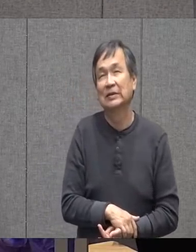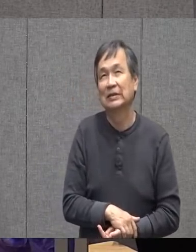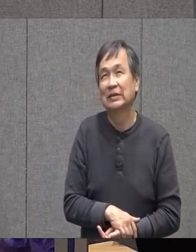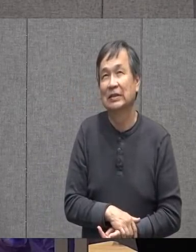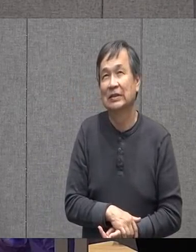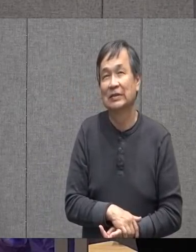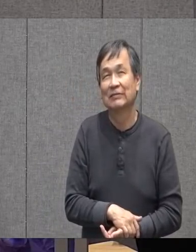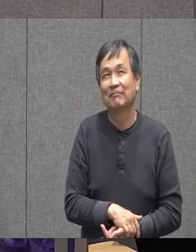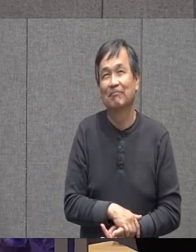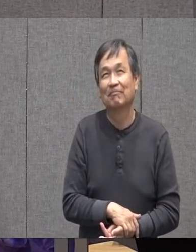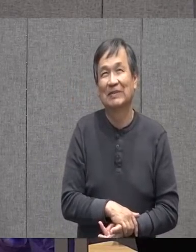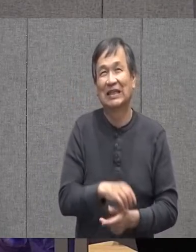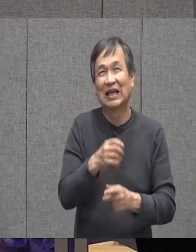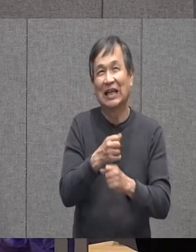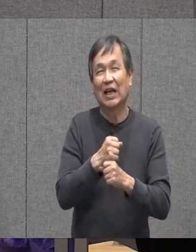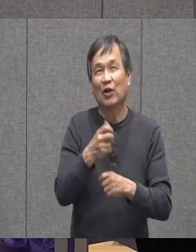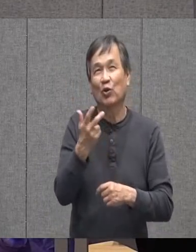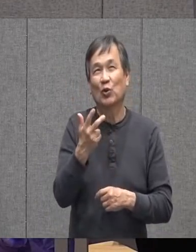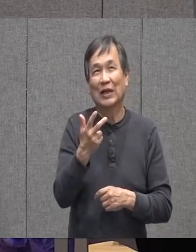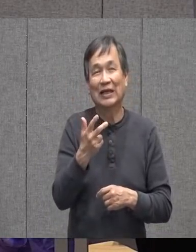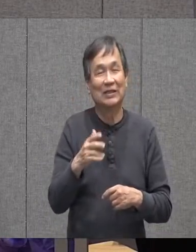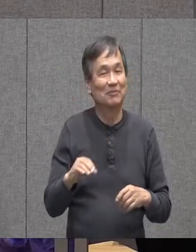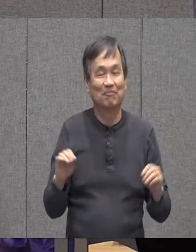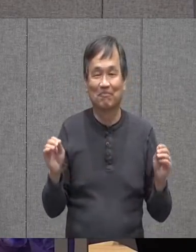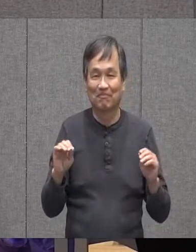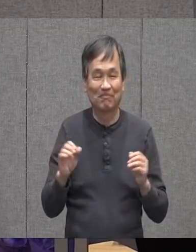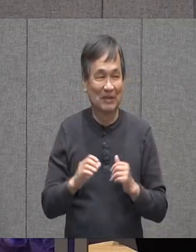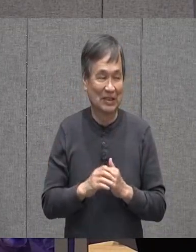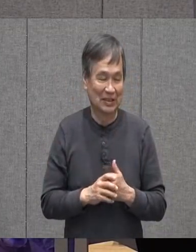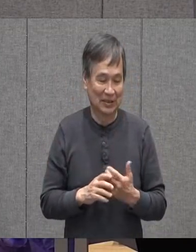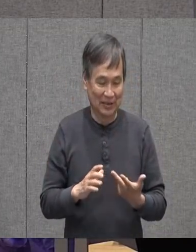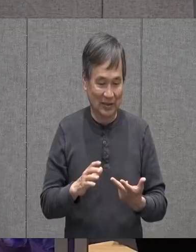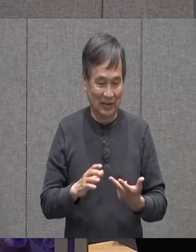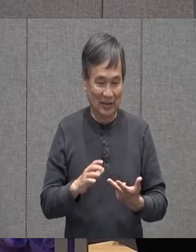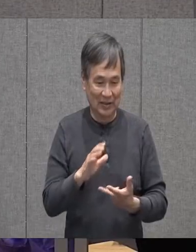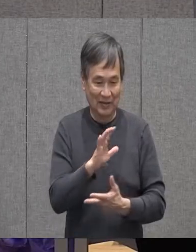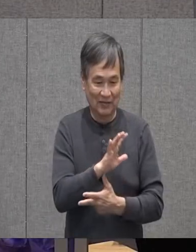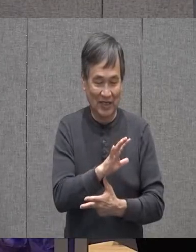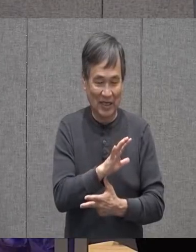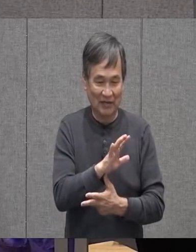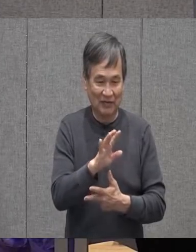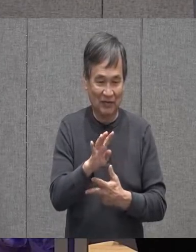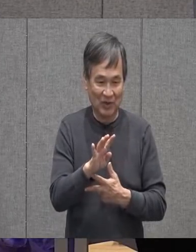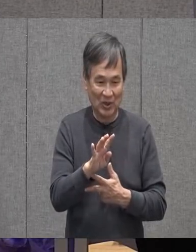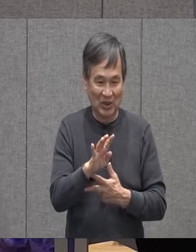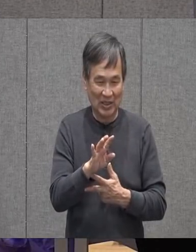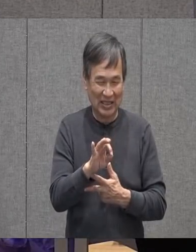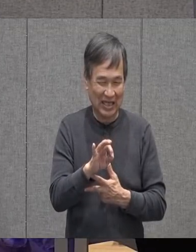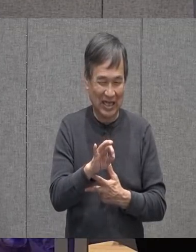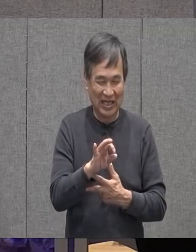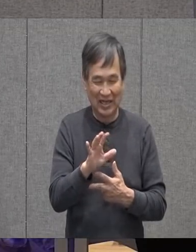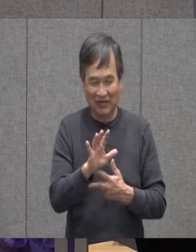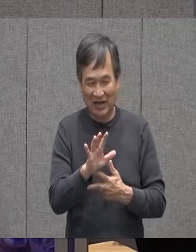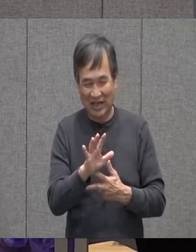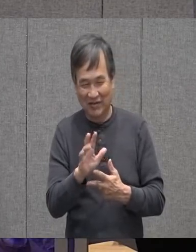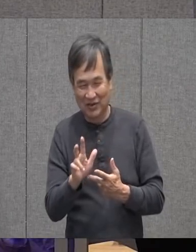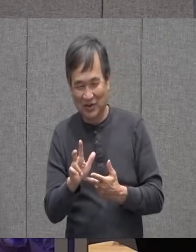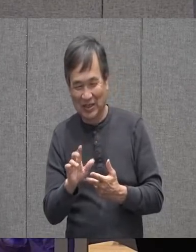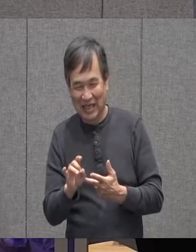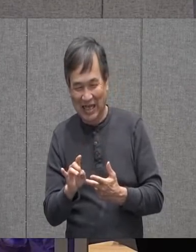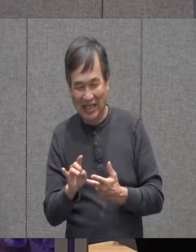And I don't think I'm going to be able to go any further, because if I added 5 and 4, that's like 9. If I added 5 and 3, that's